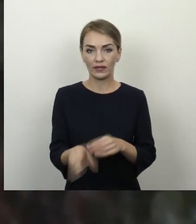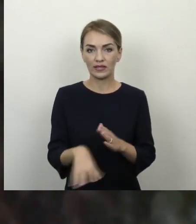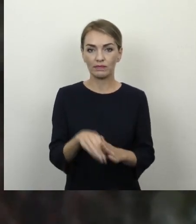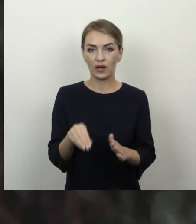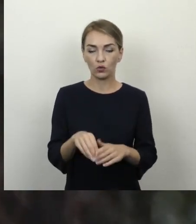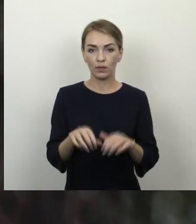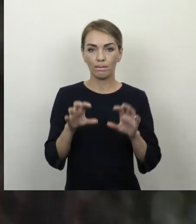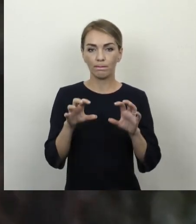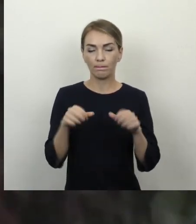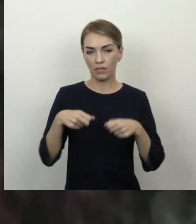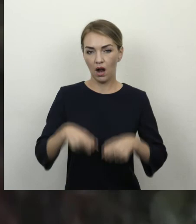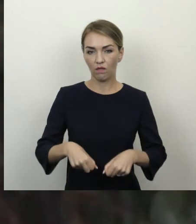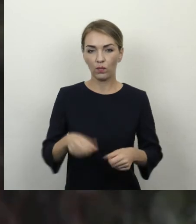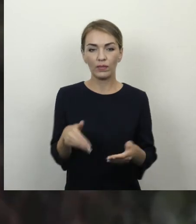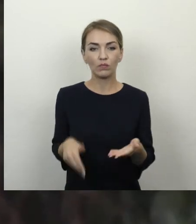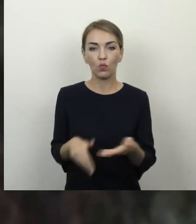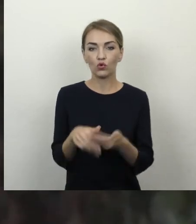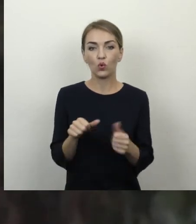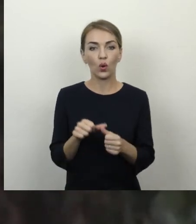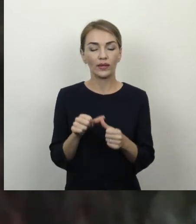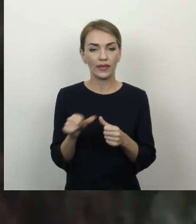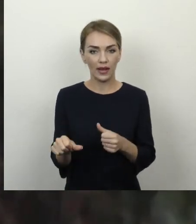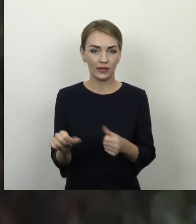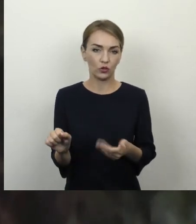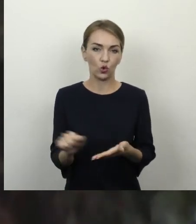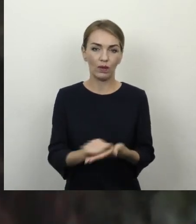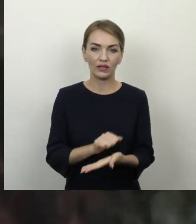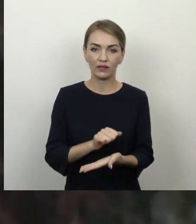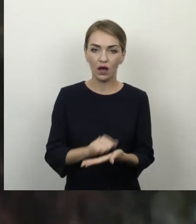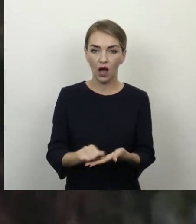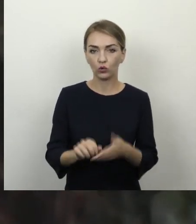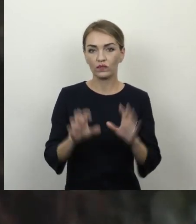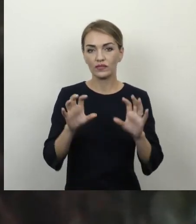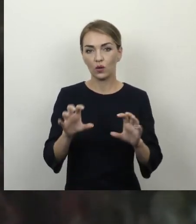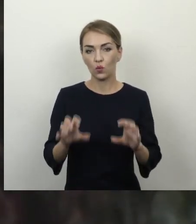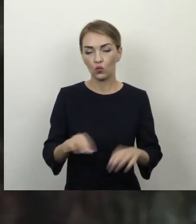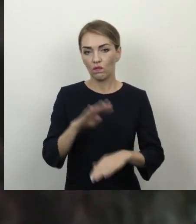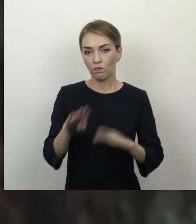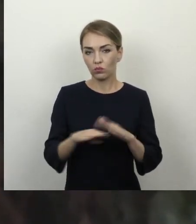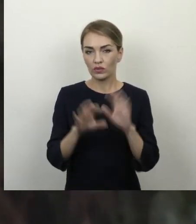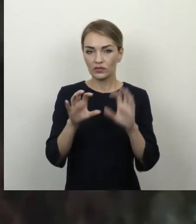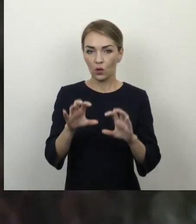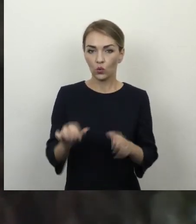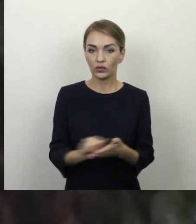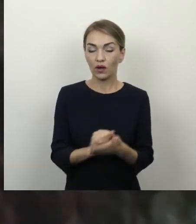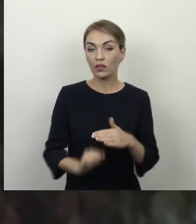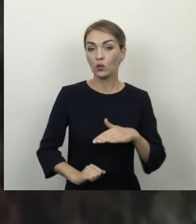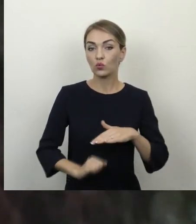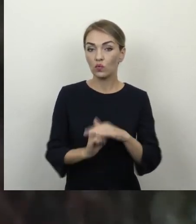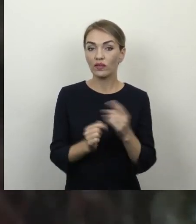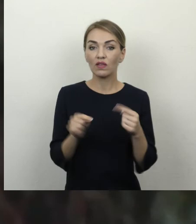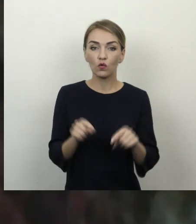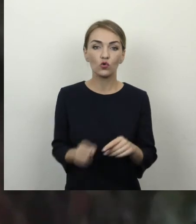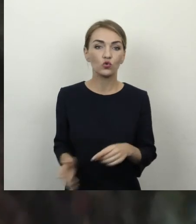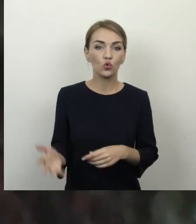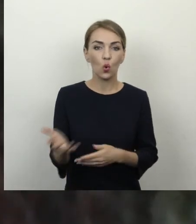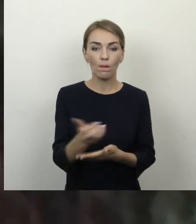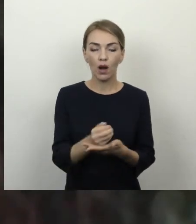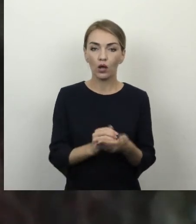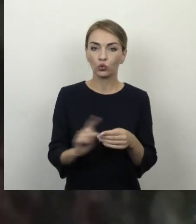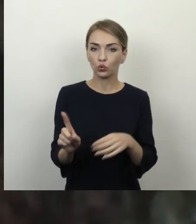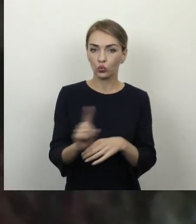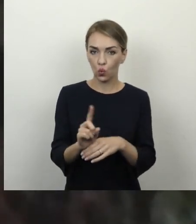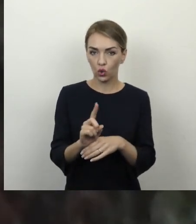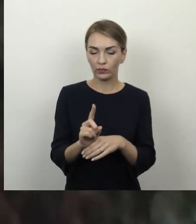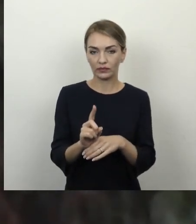2007. We govern electoral rights not by patchy laws, but we are trying